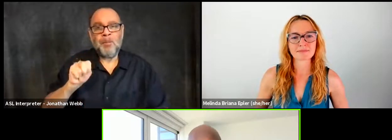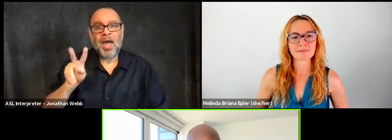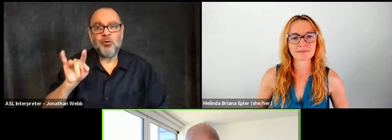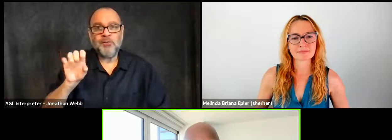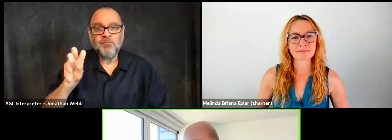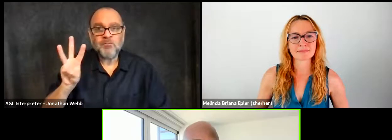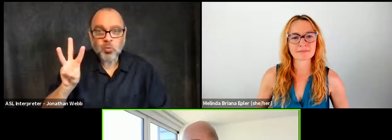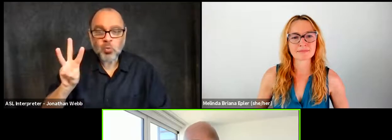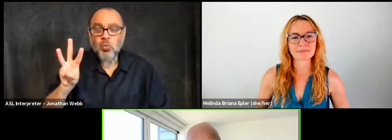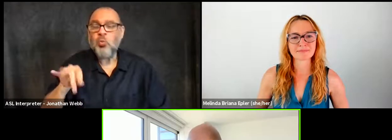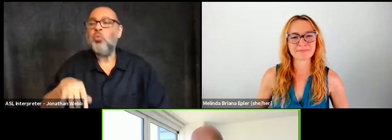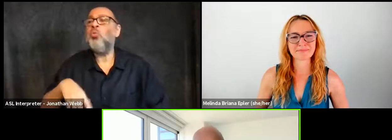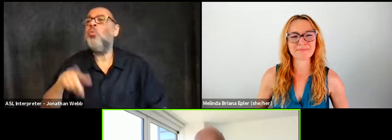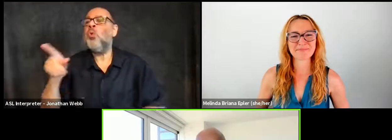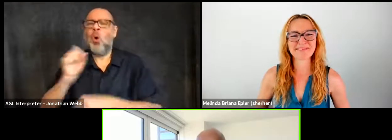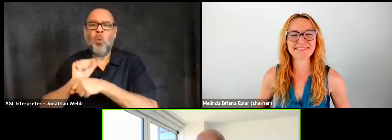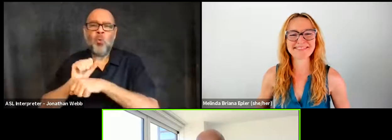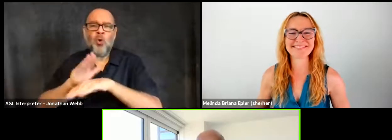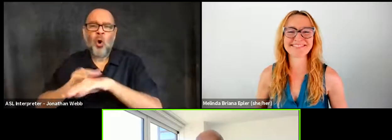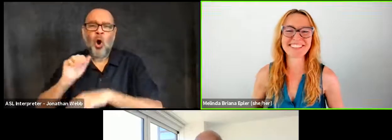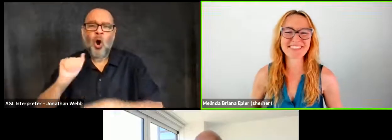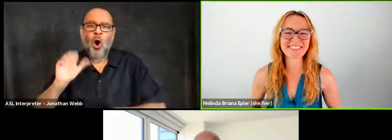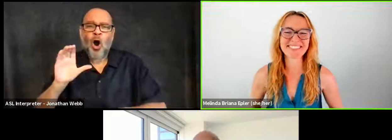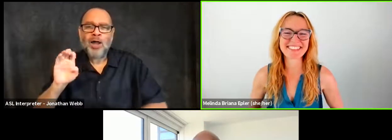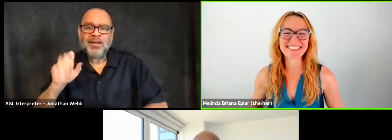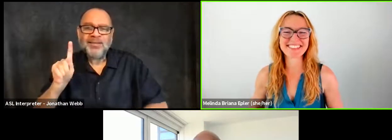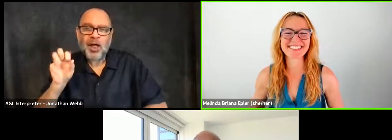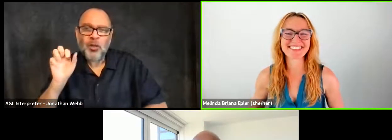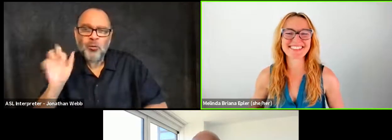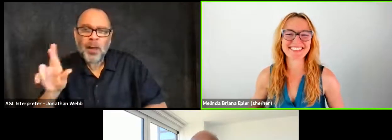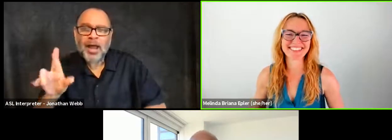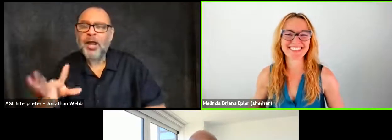not sure if we cuss on the show, but I'm dealing with a lot of shit. Yep.